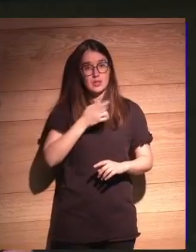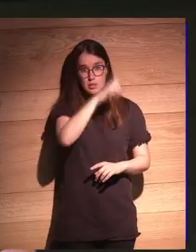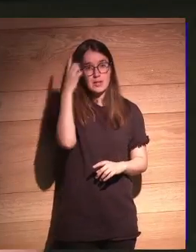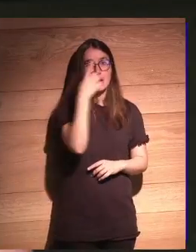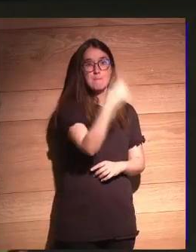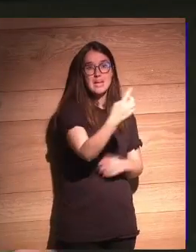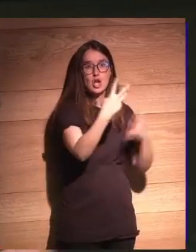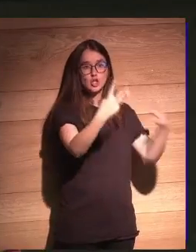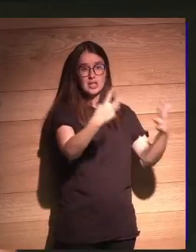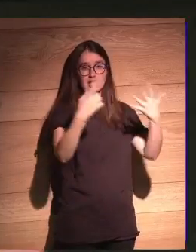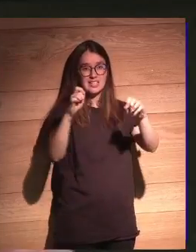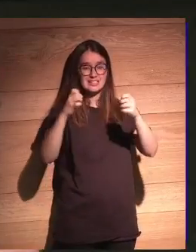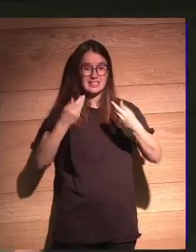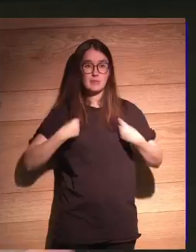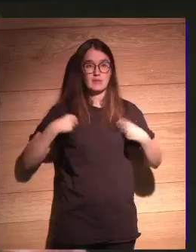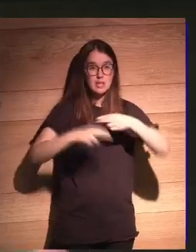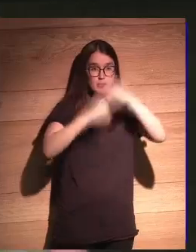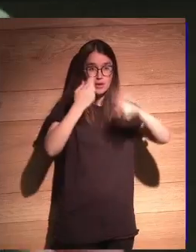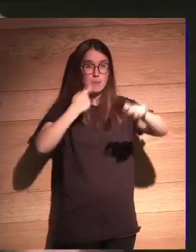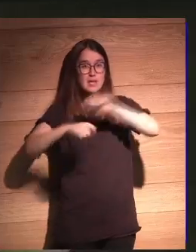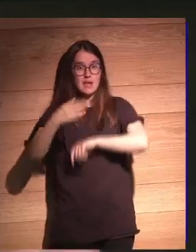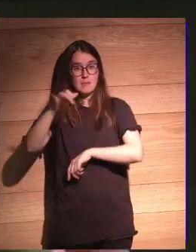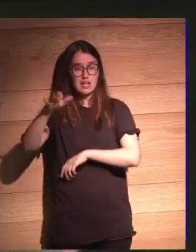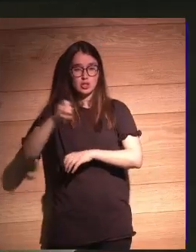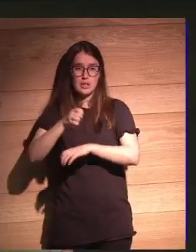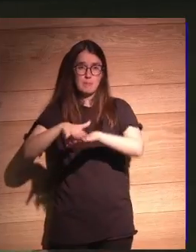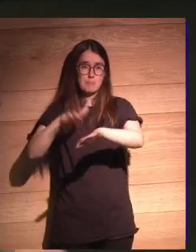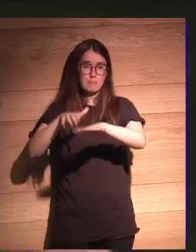sells over 1,800 public